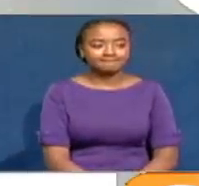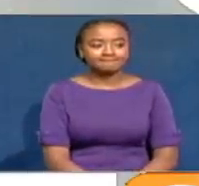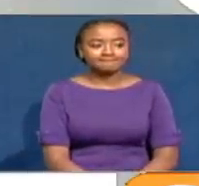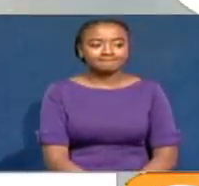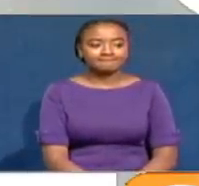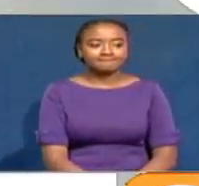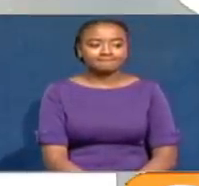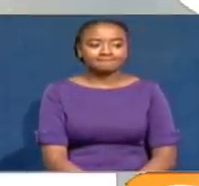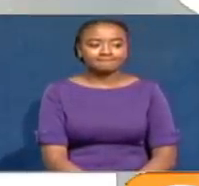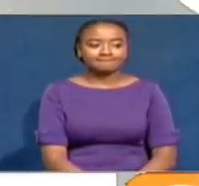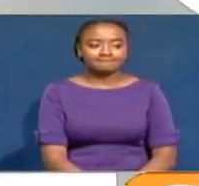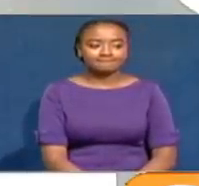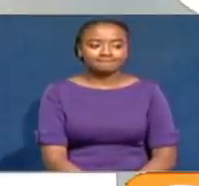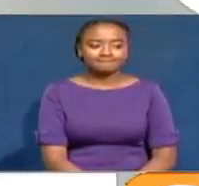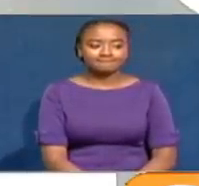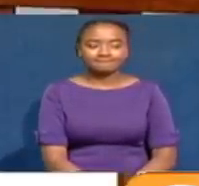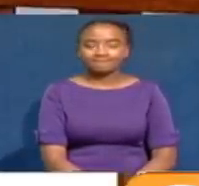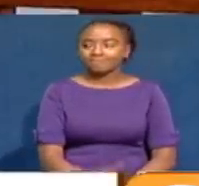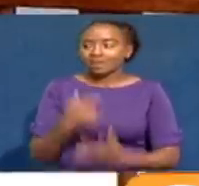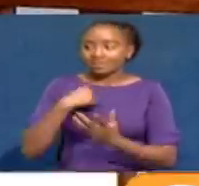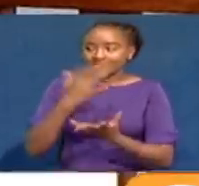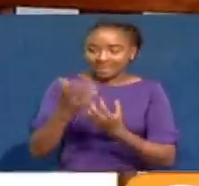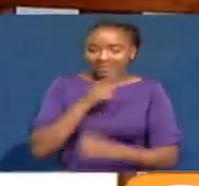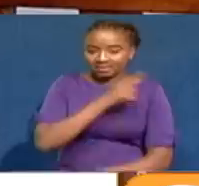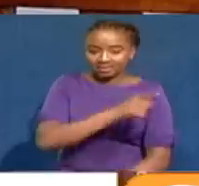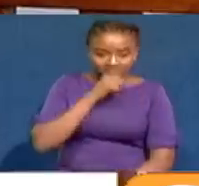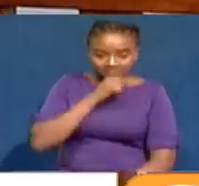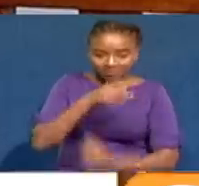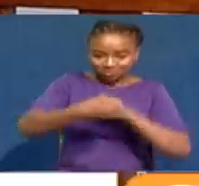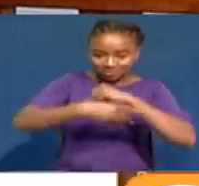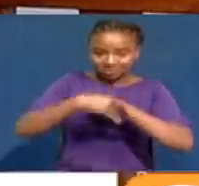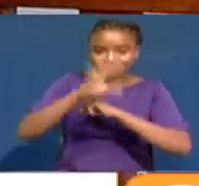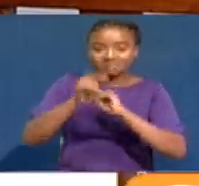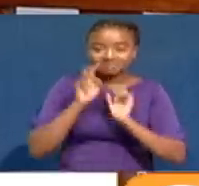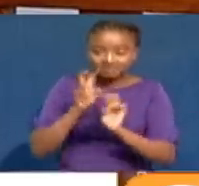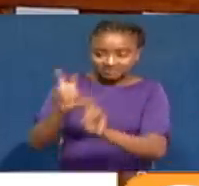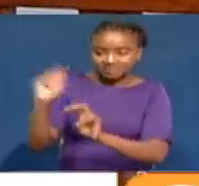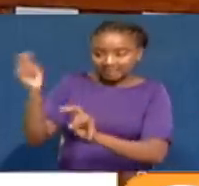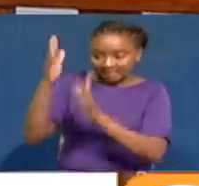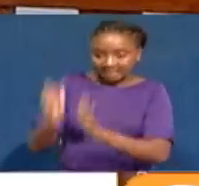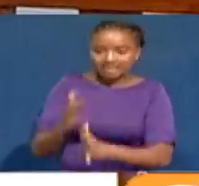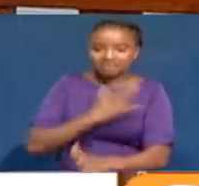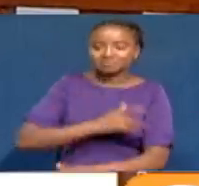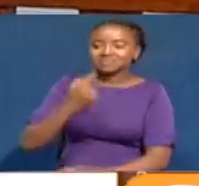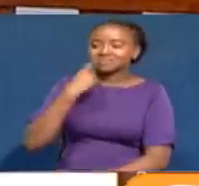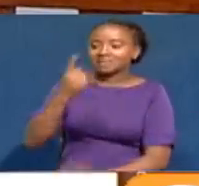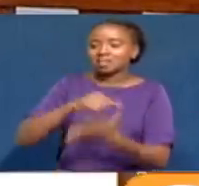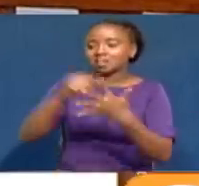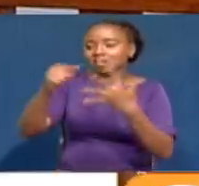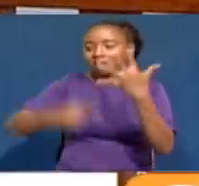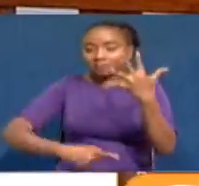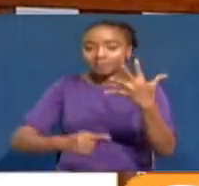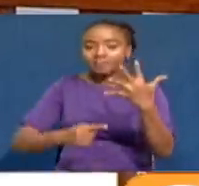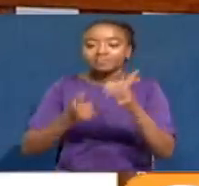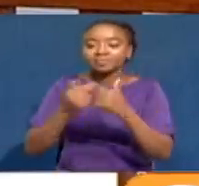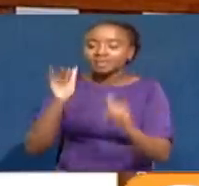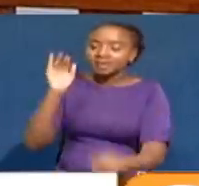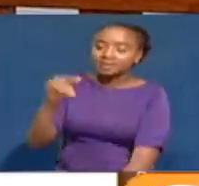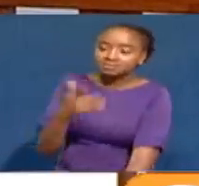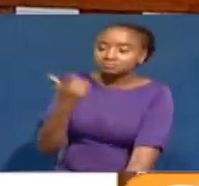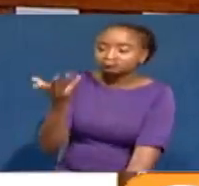inordinate. What I need to him to explain, you look at Kenyans and tell them all those tales he is saying and ask